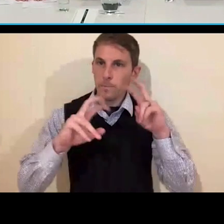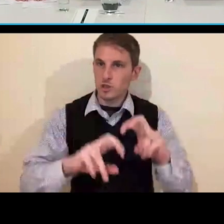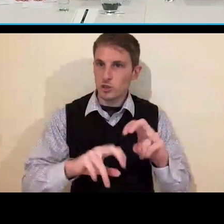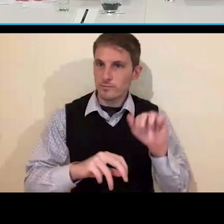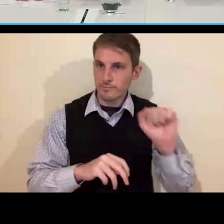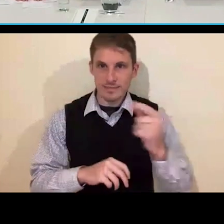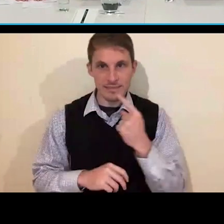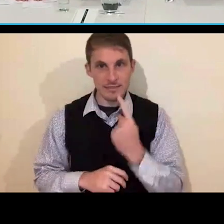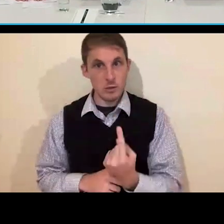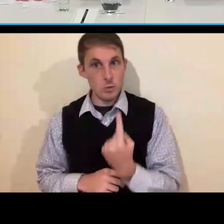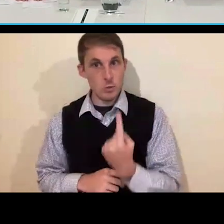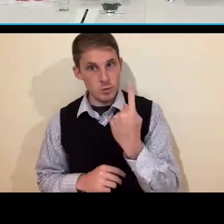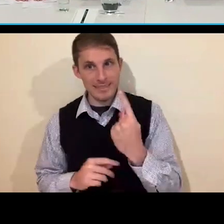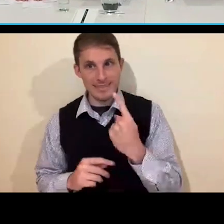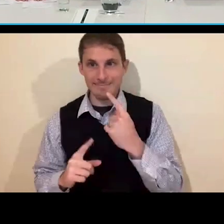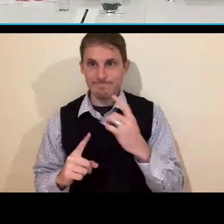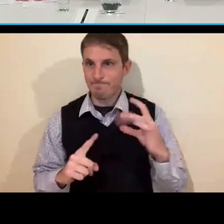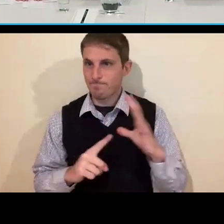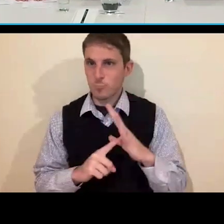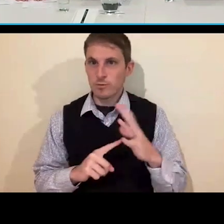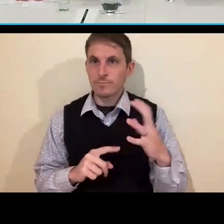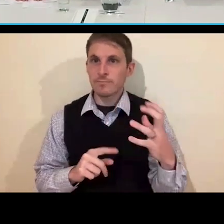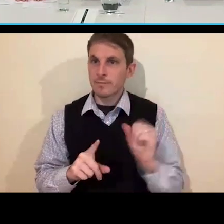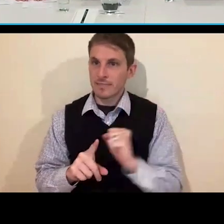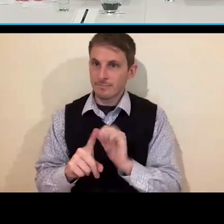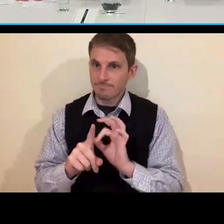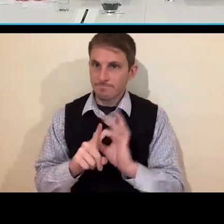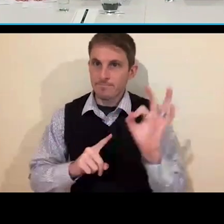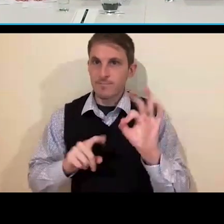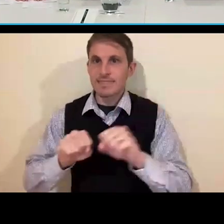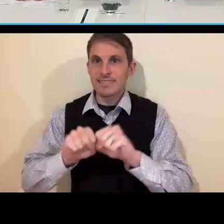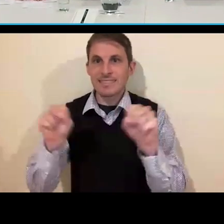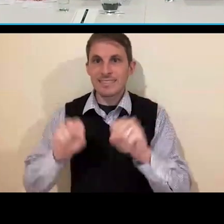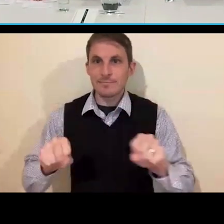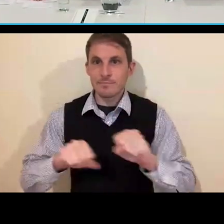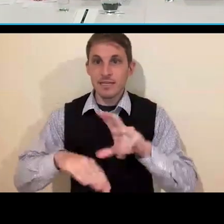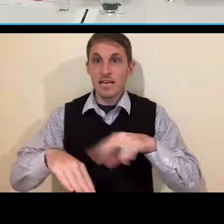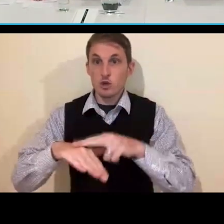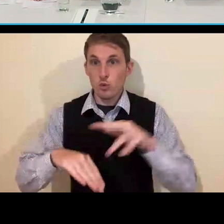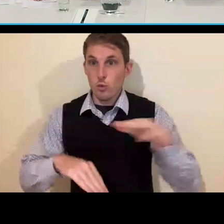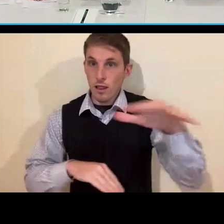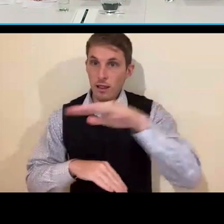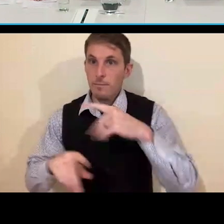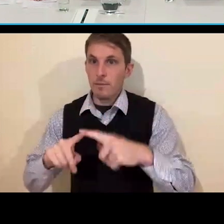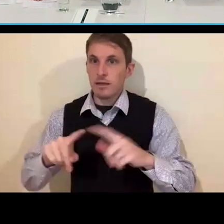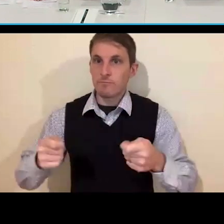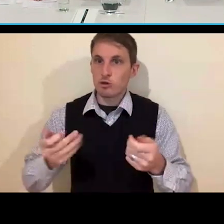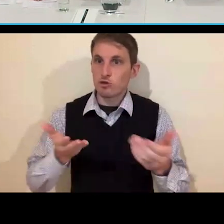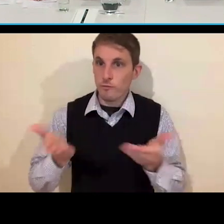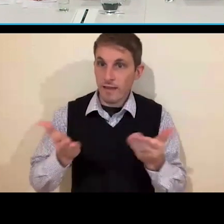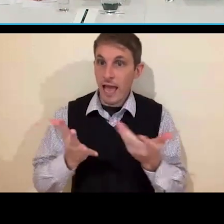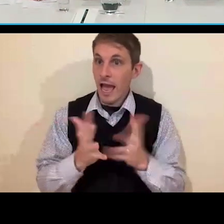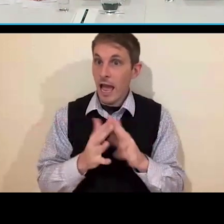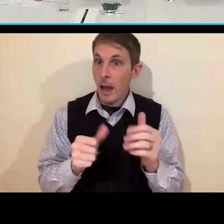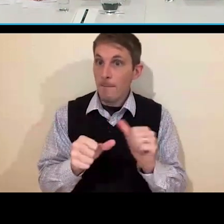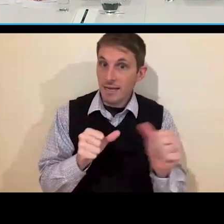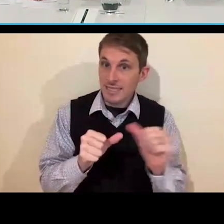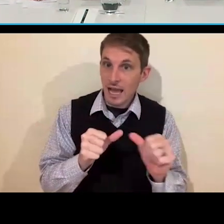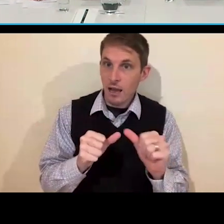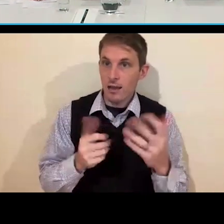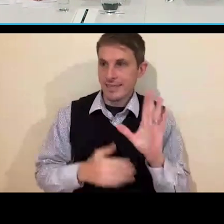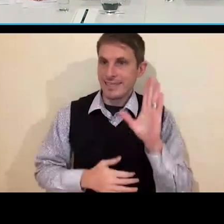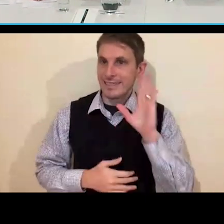do better as a system at a national level as well as a service level is hear the voices of people receiving